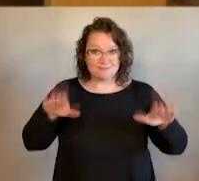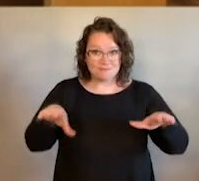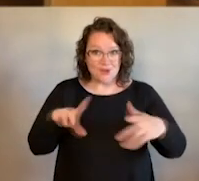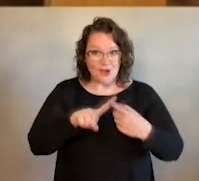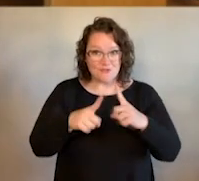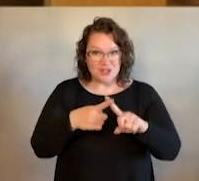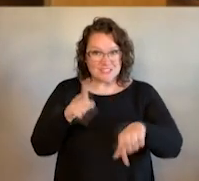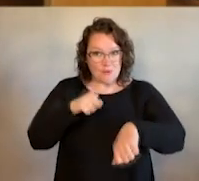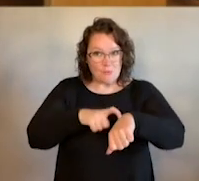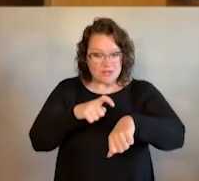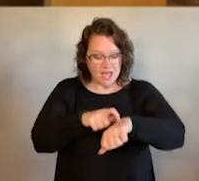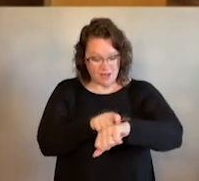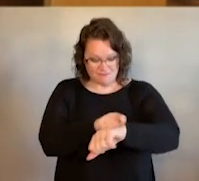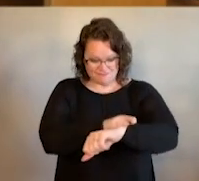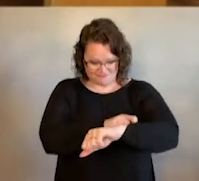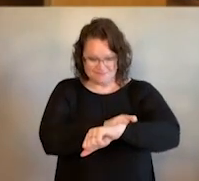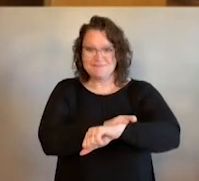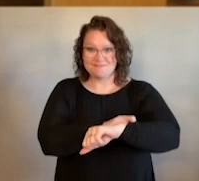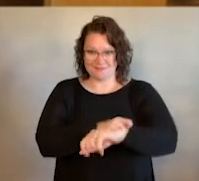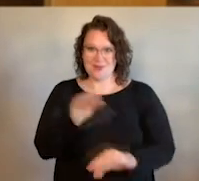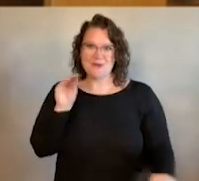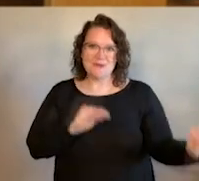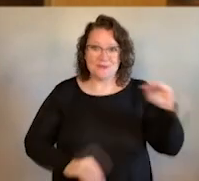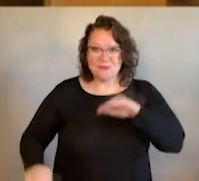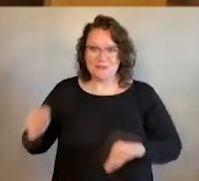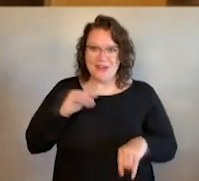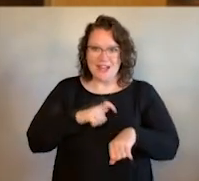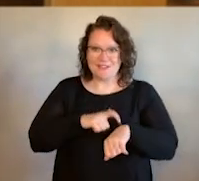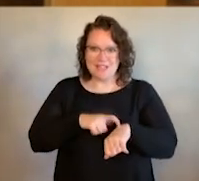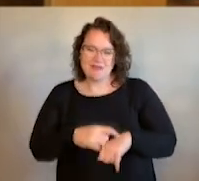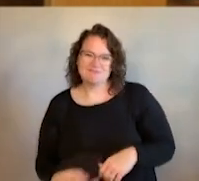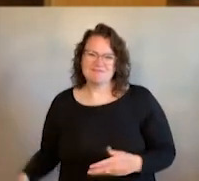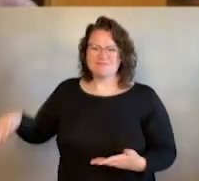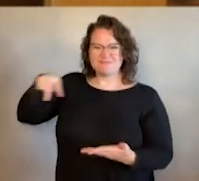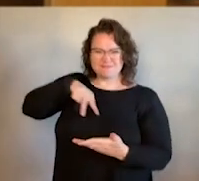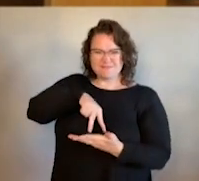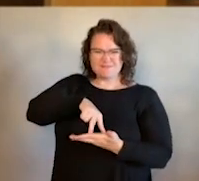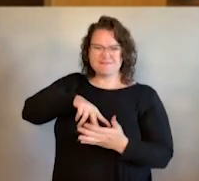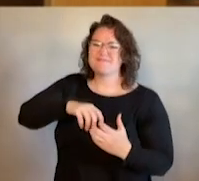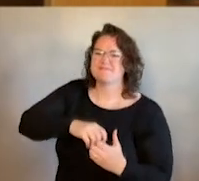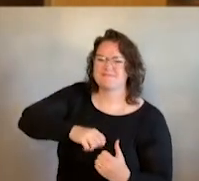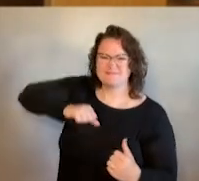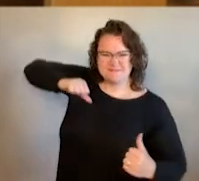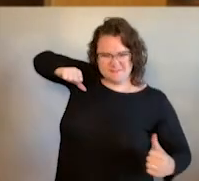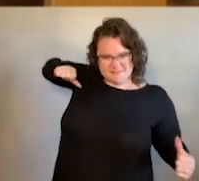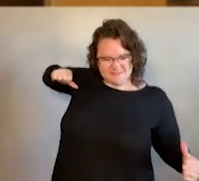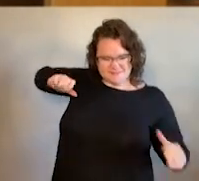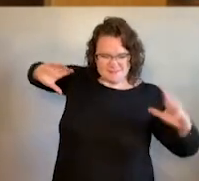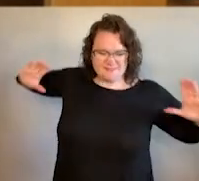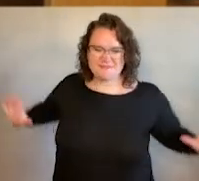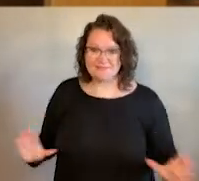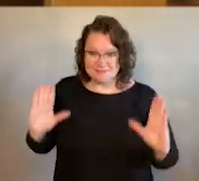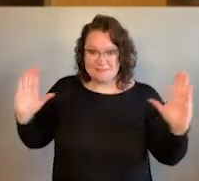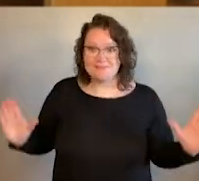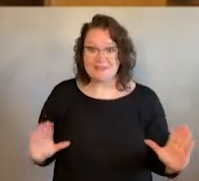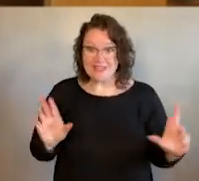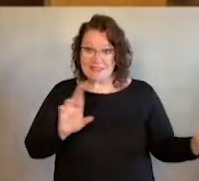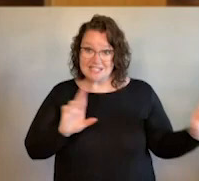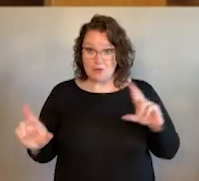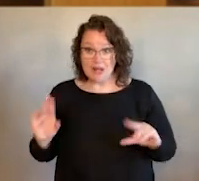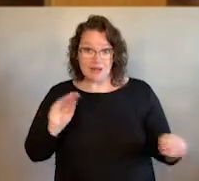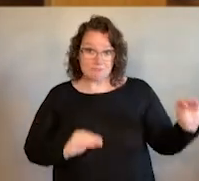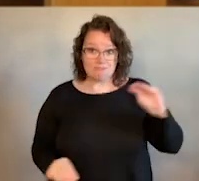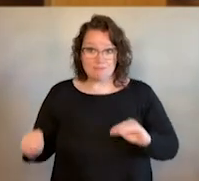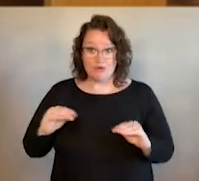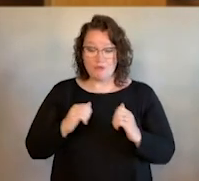Okay, friends, what time is it? It's wiggle time. Stand up, stretch out those muscles, get them going. Let's get ready